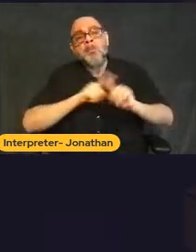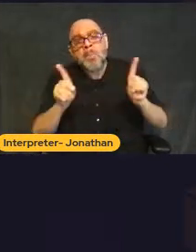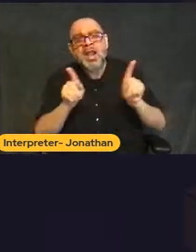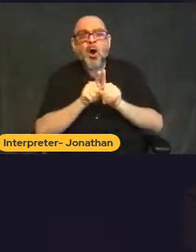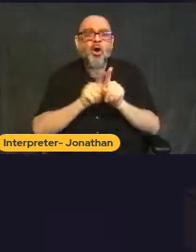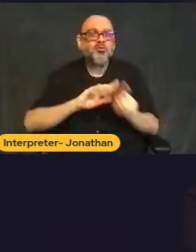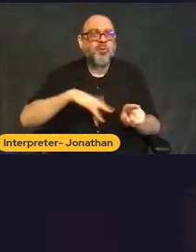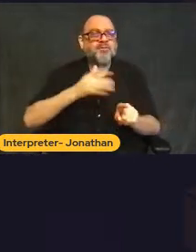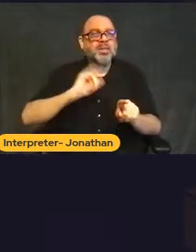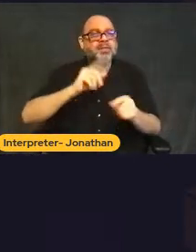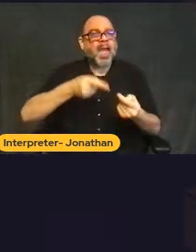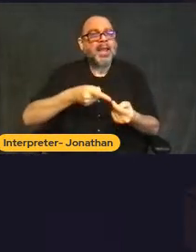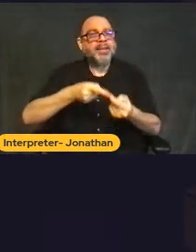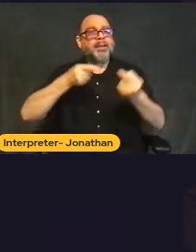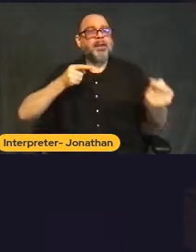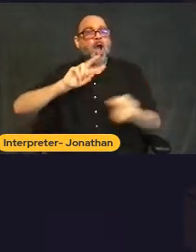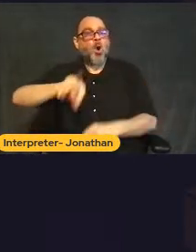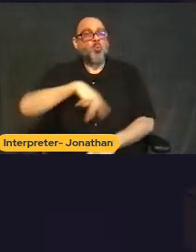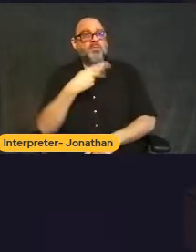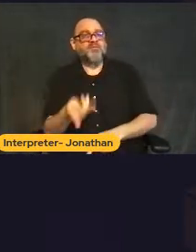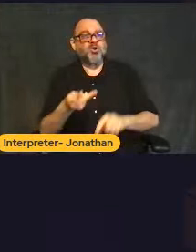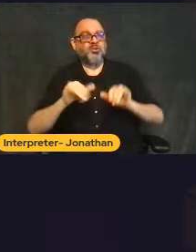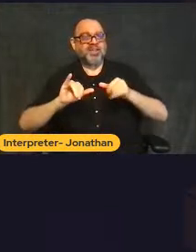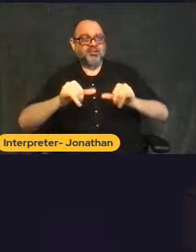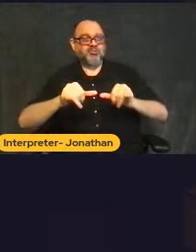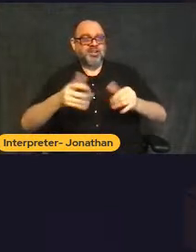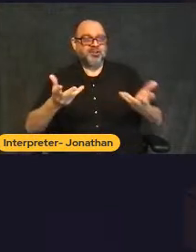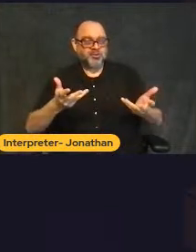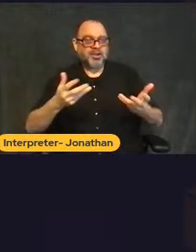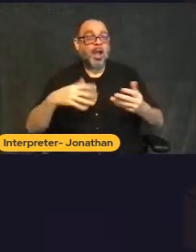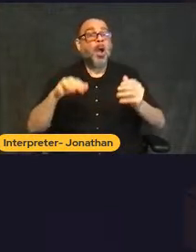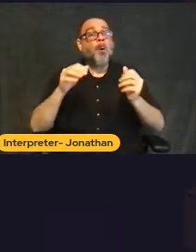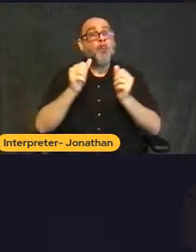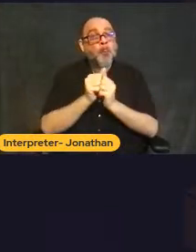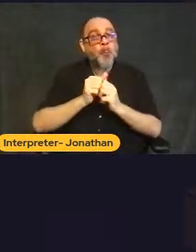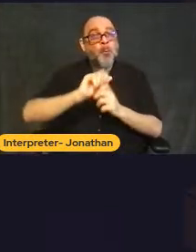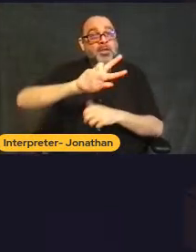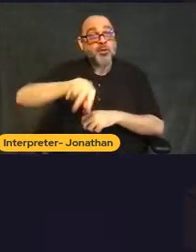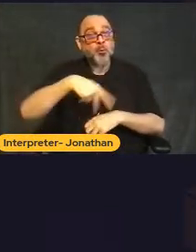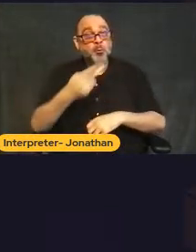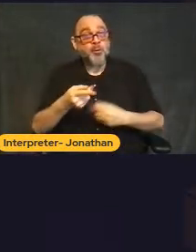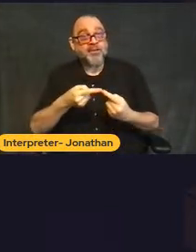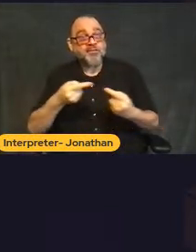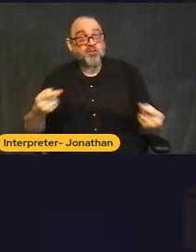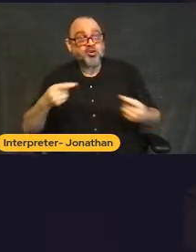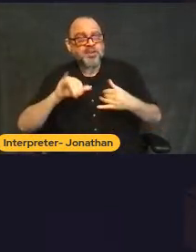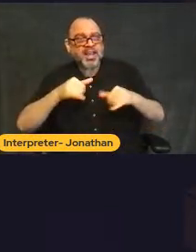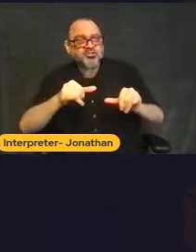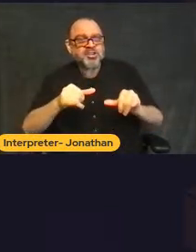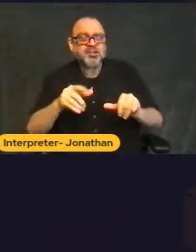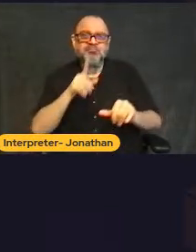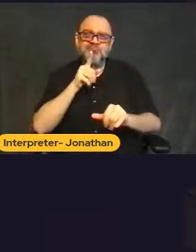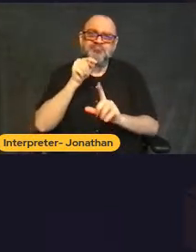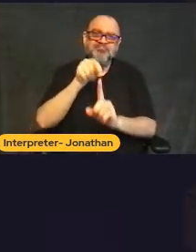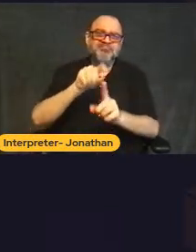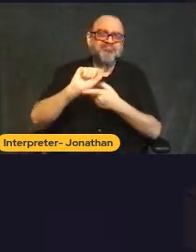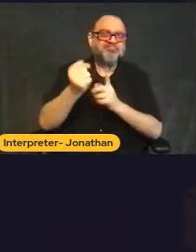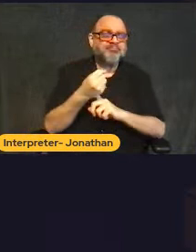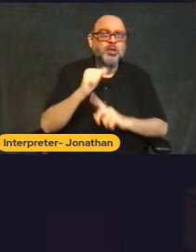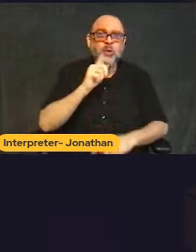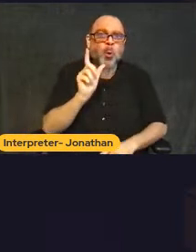engineering. And in this case, reverse engineering is not needed because we have the source